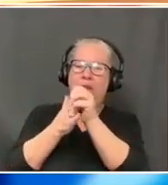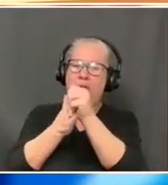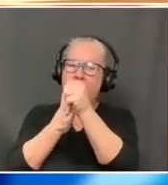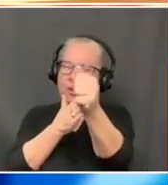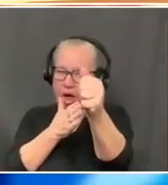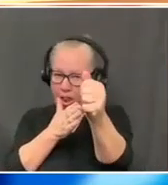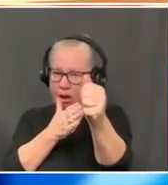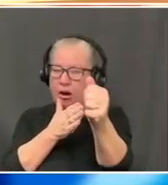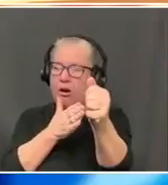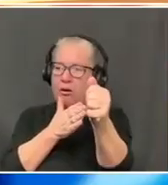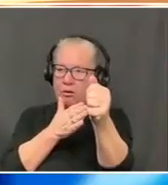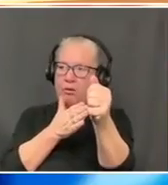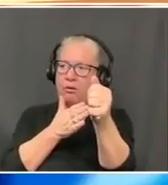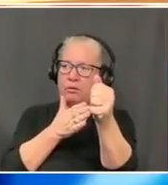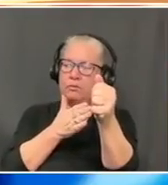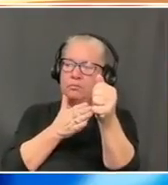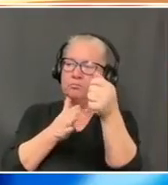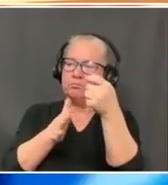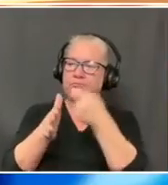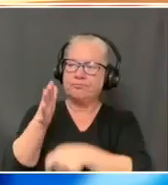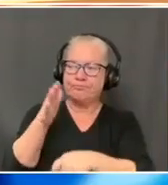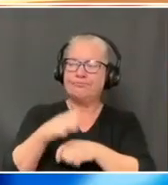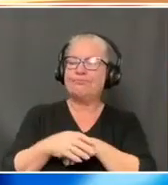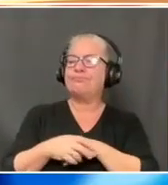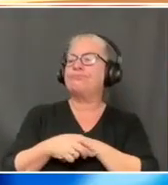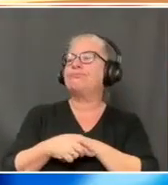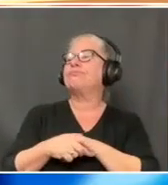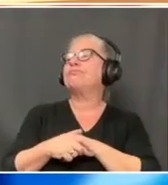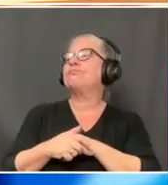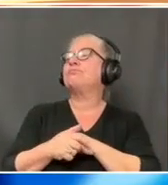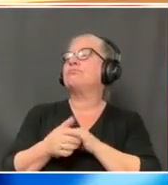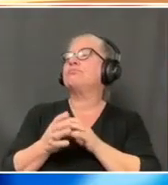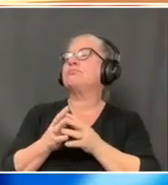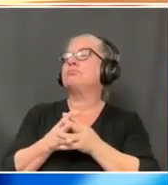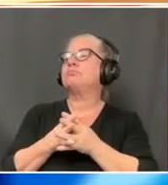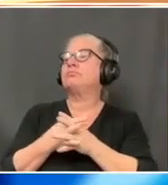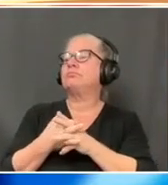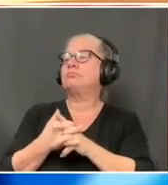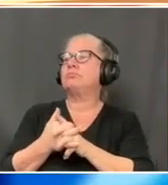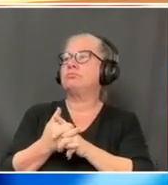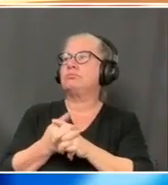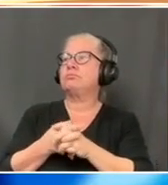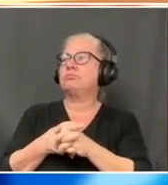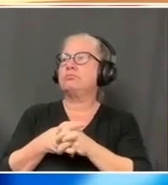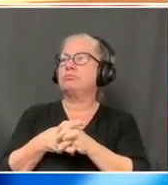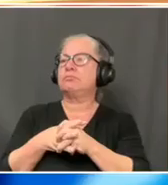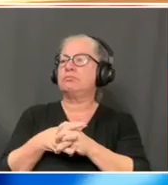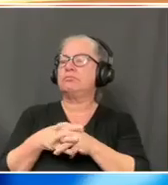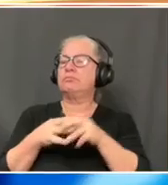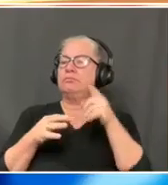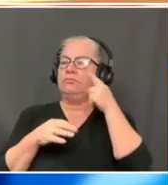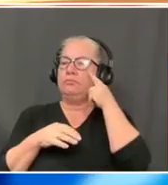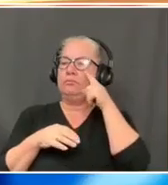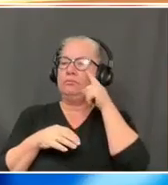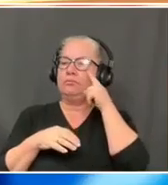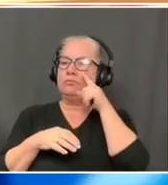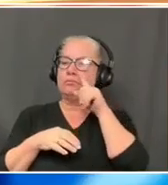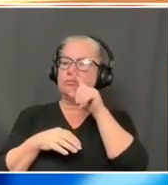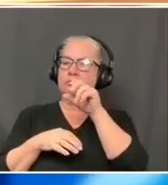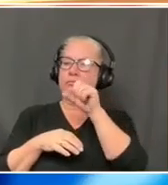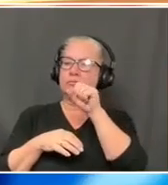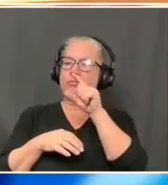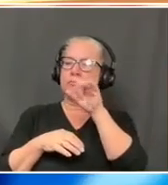well? Of course. Okay, because I'd like to see that. And then for slide